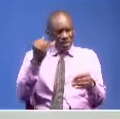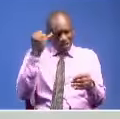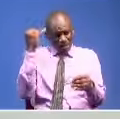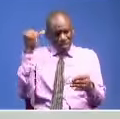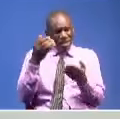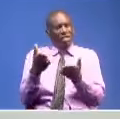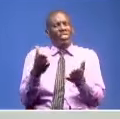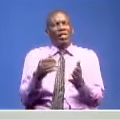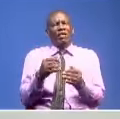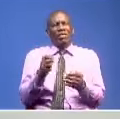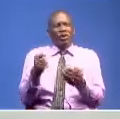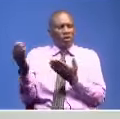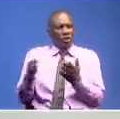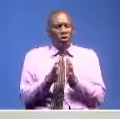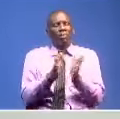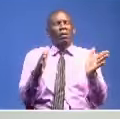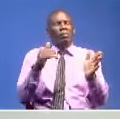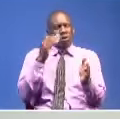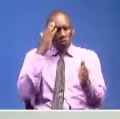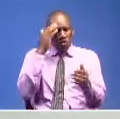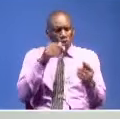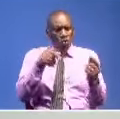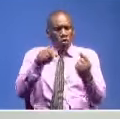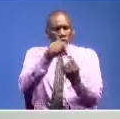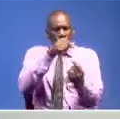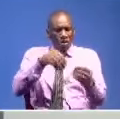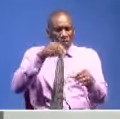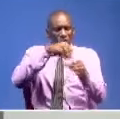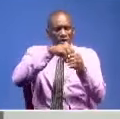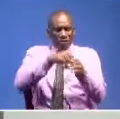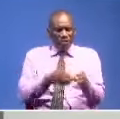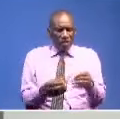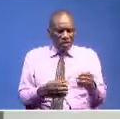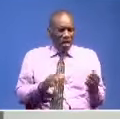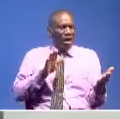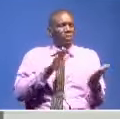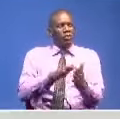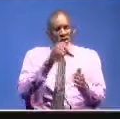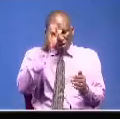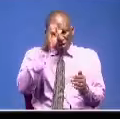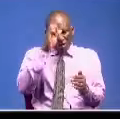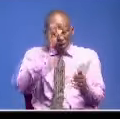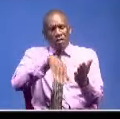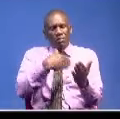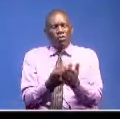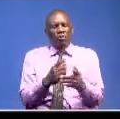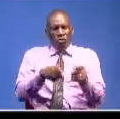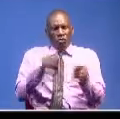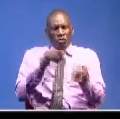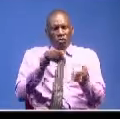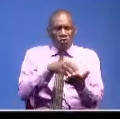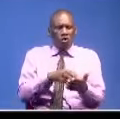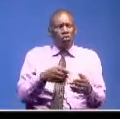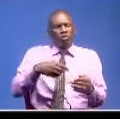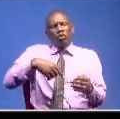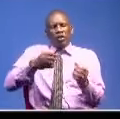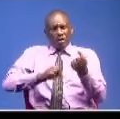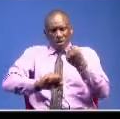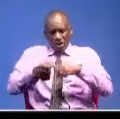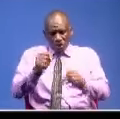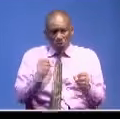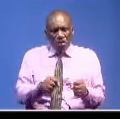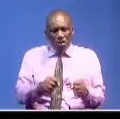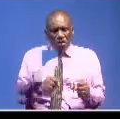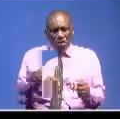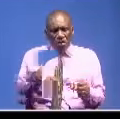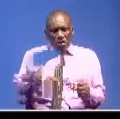is submitted by an investor. This would allow the public to know when an investor has approached the government with a proposal and would not be in the situation we are in. With the right